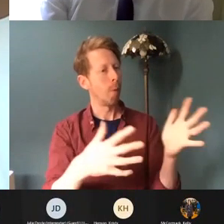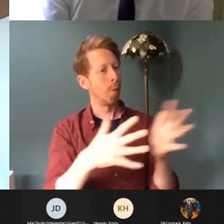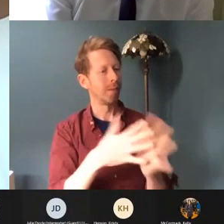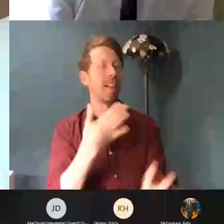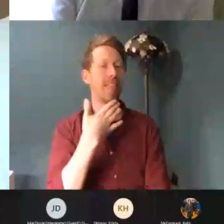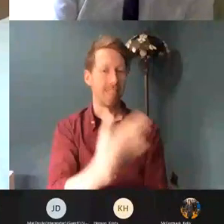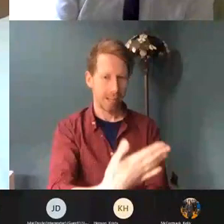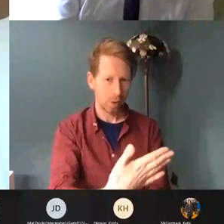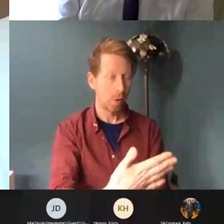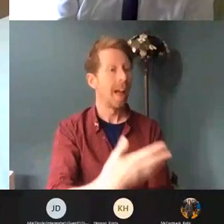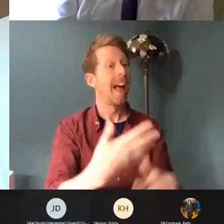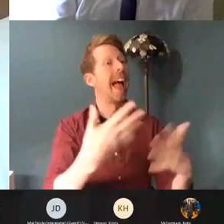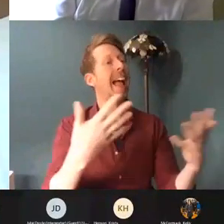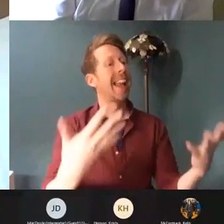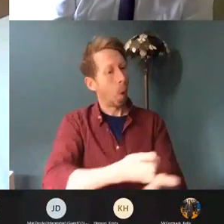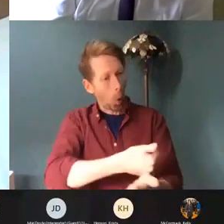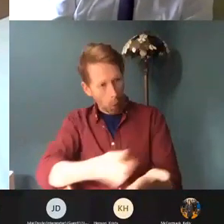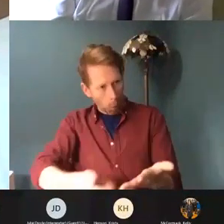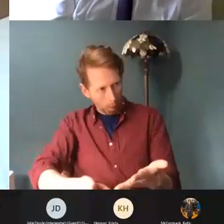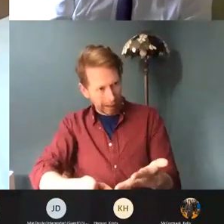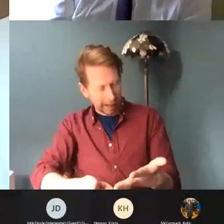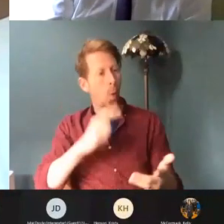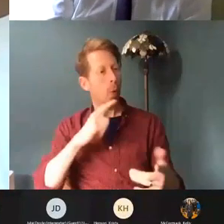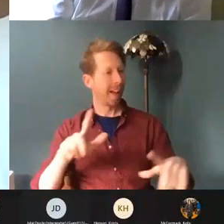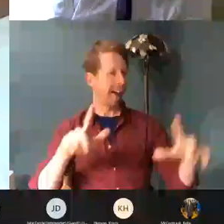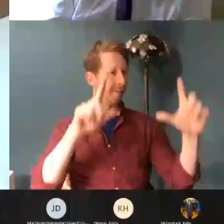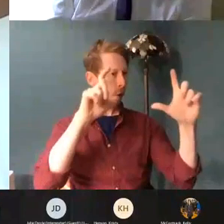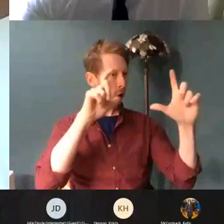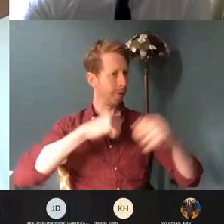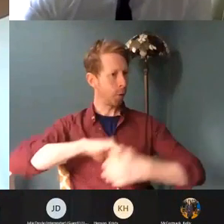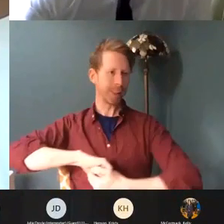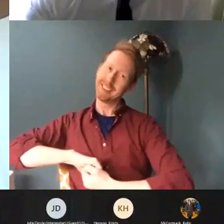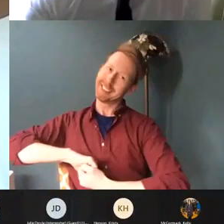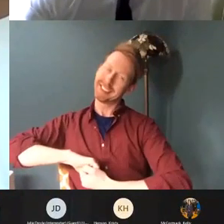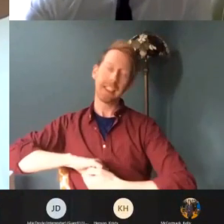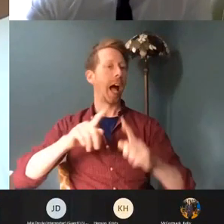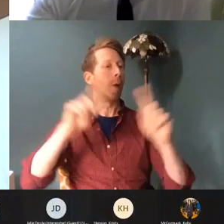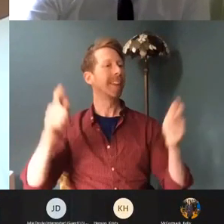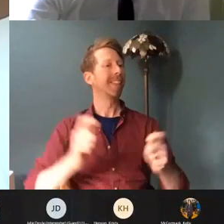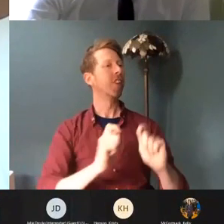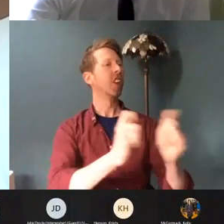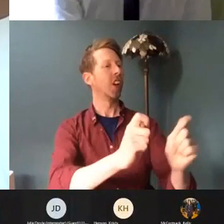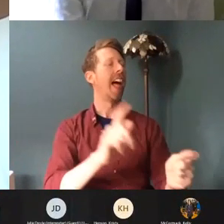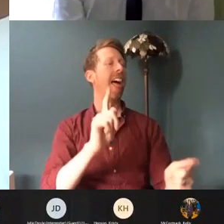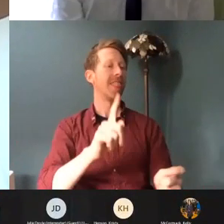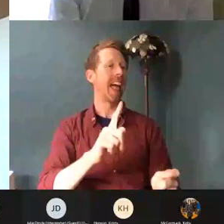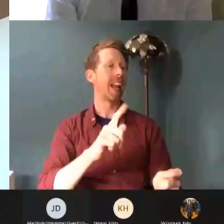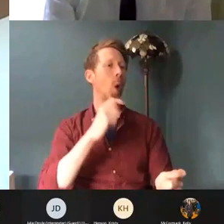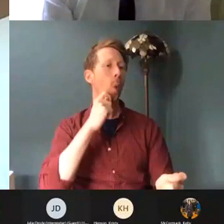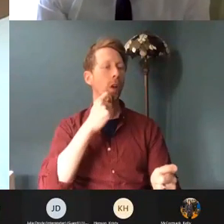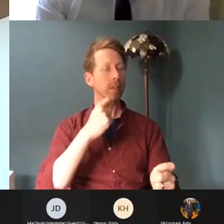Thanks, Rob. What would happen now is we would take a photograph and I would give you a certificate, and then shamelessly we would put it on the